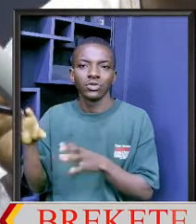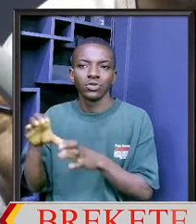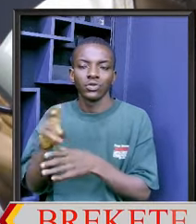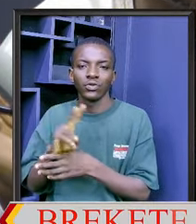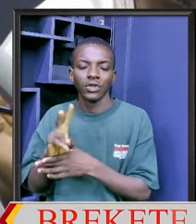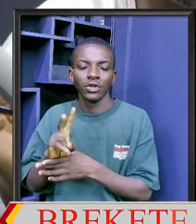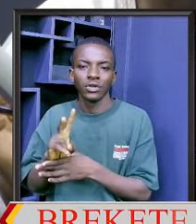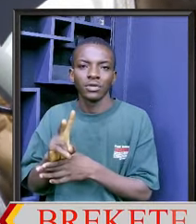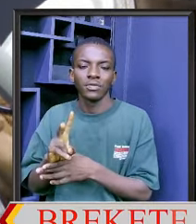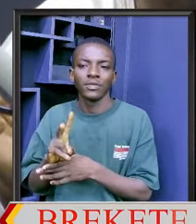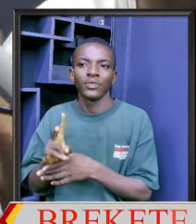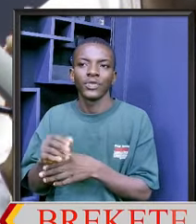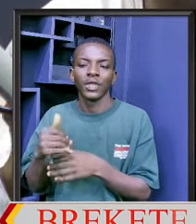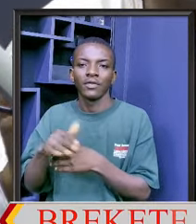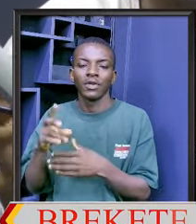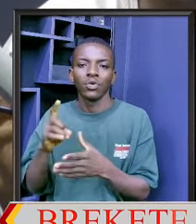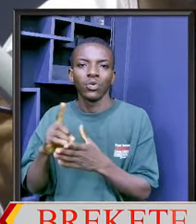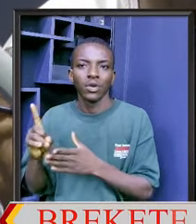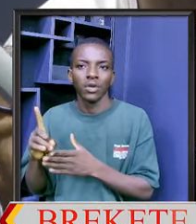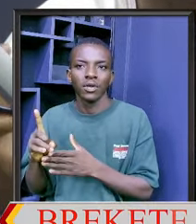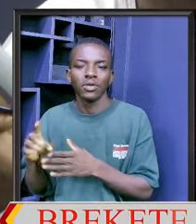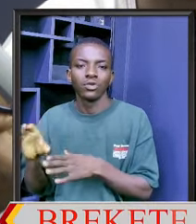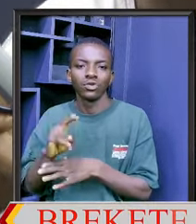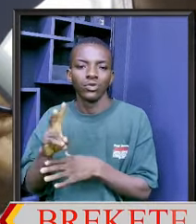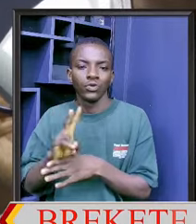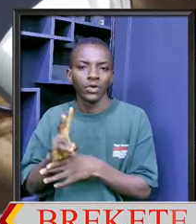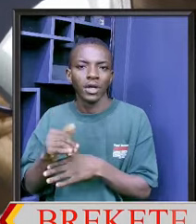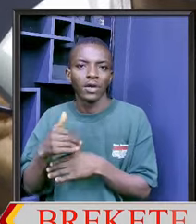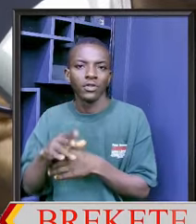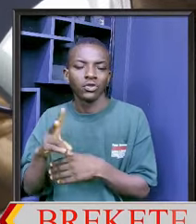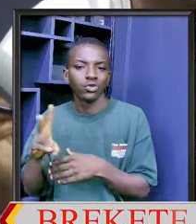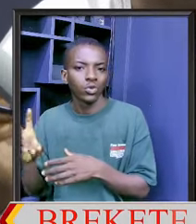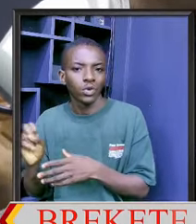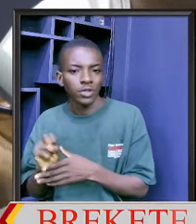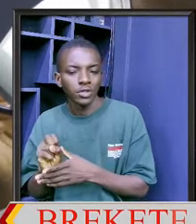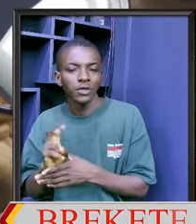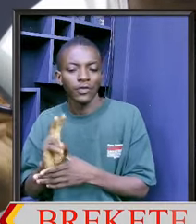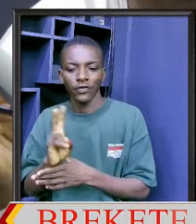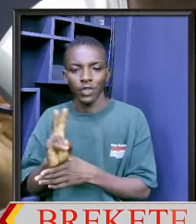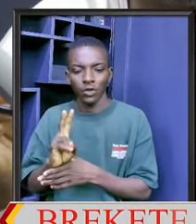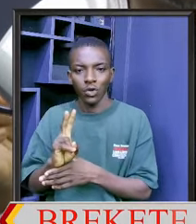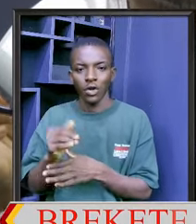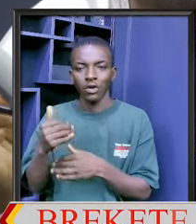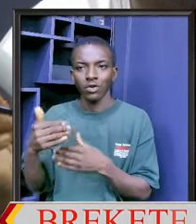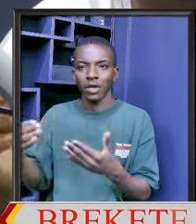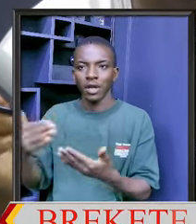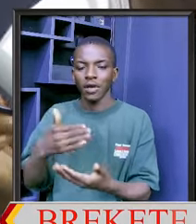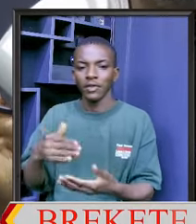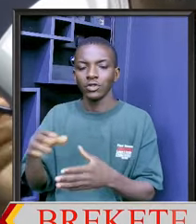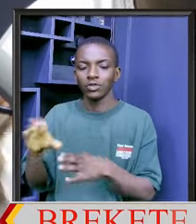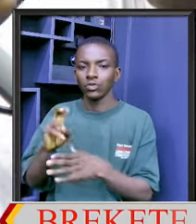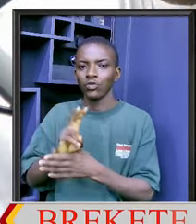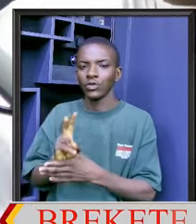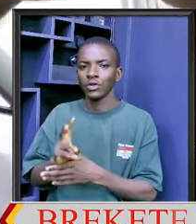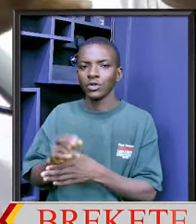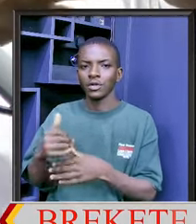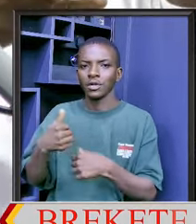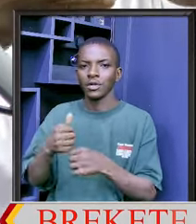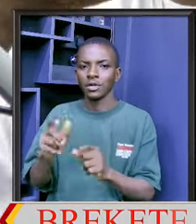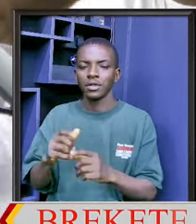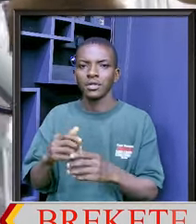Yes. When you apply, after 1 week, make you do video. Yes. After 2 weeks, make you do video. Yes. During harvest, make you do video. Yes, sir. Make